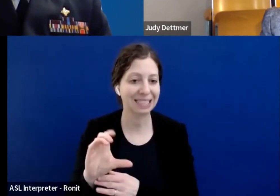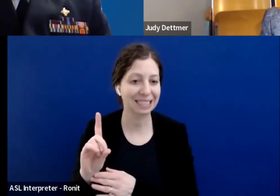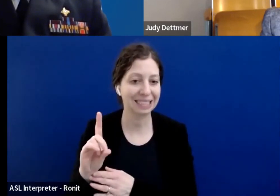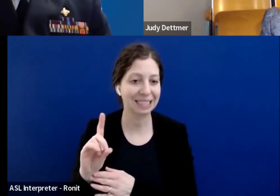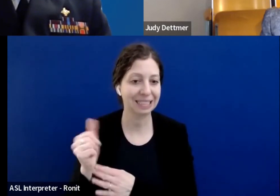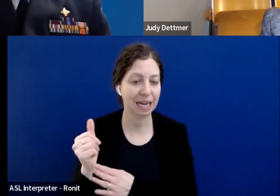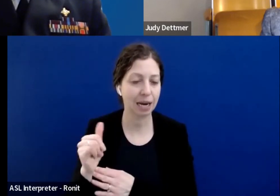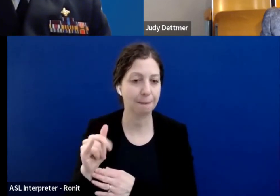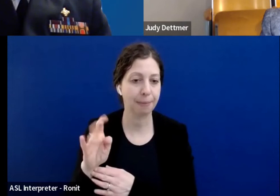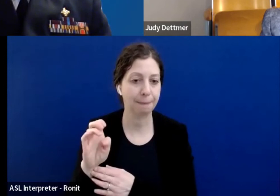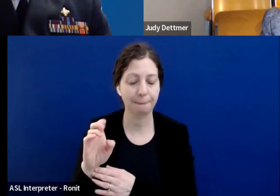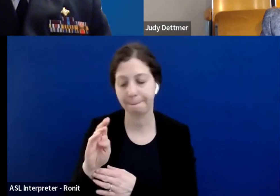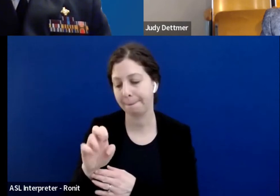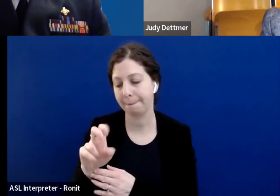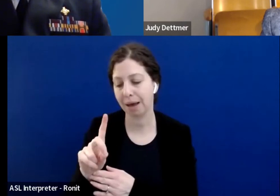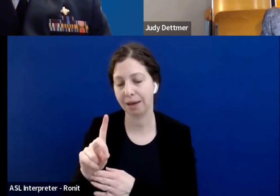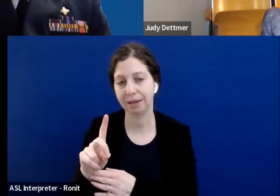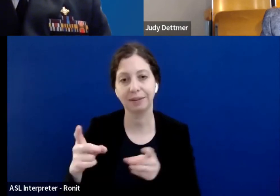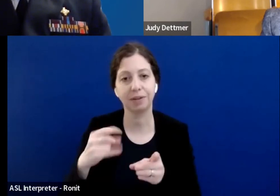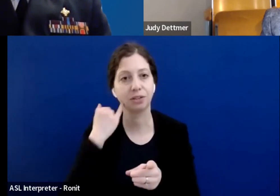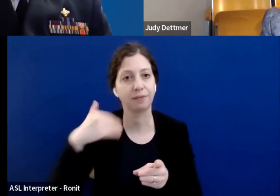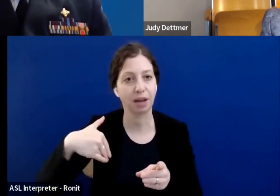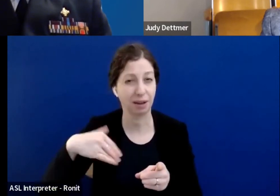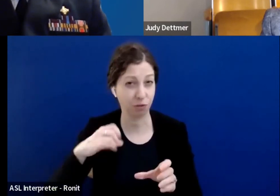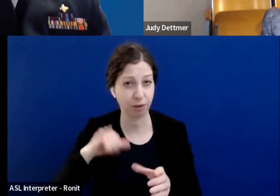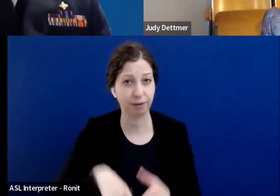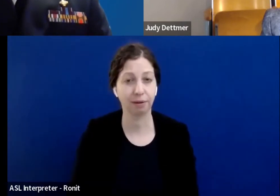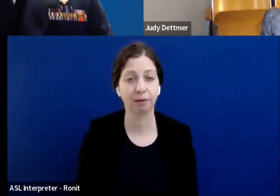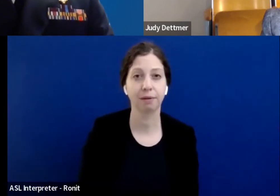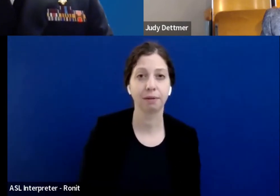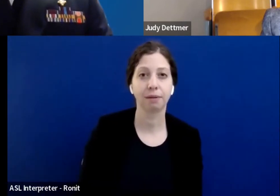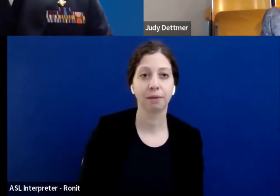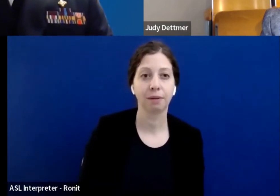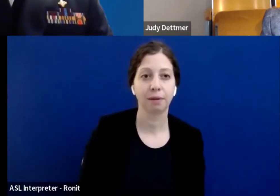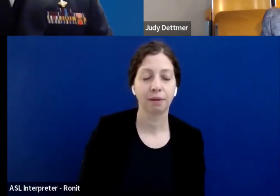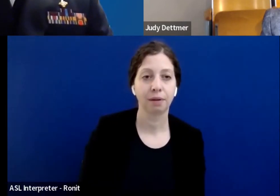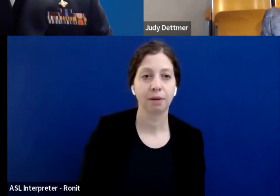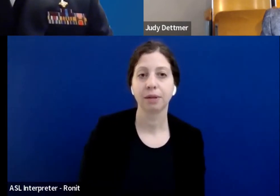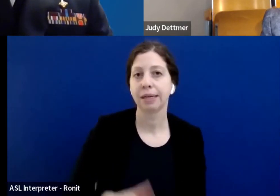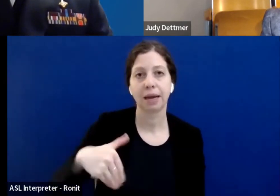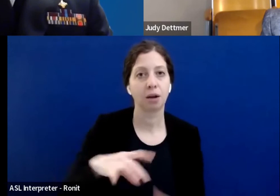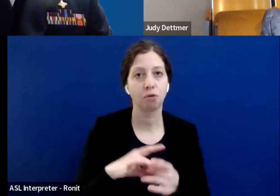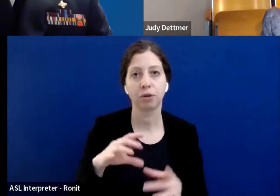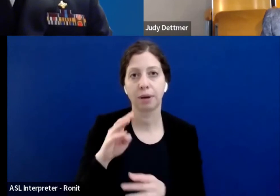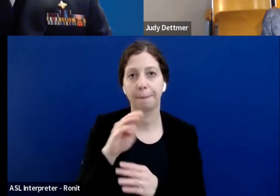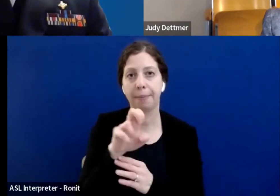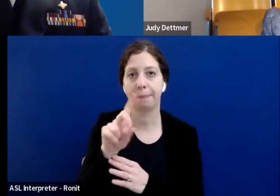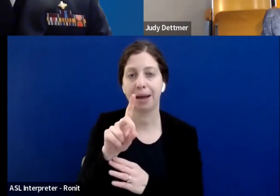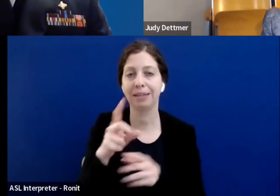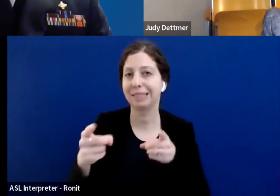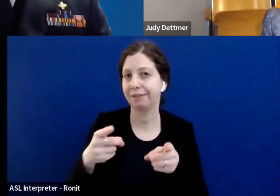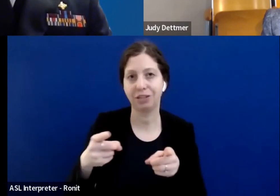TBI definition? If you haven't already done that, have you? So we haven't released a mild